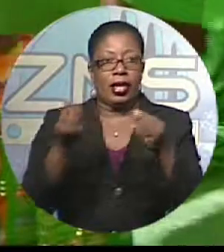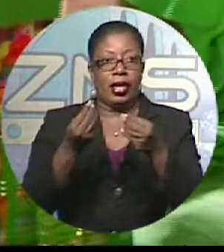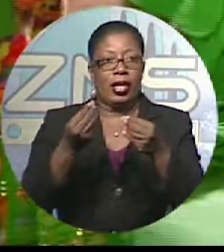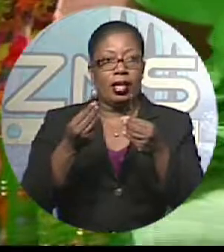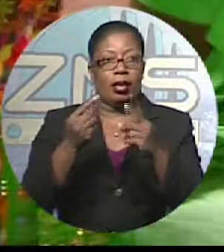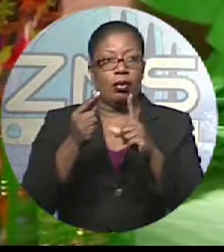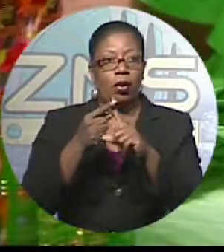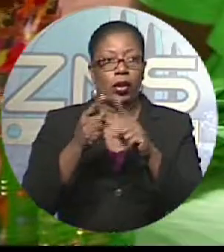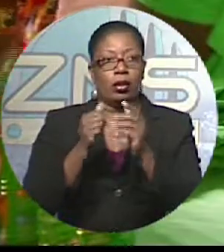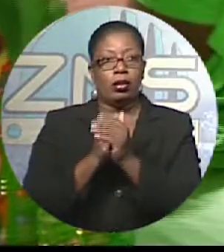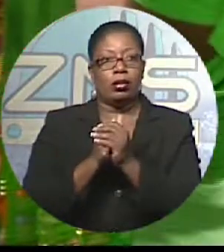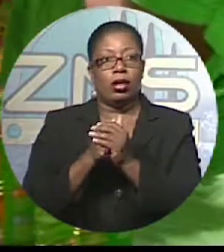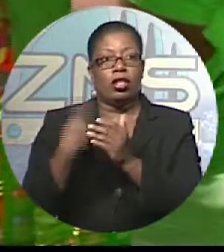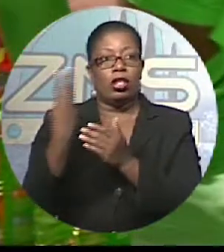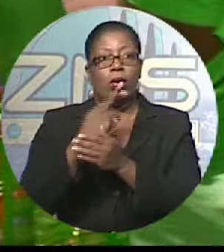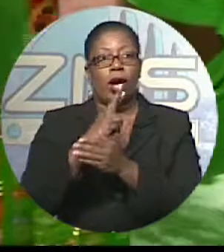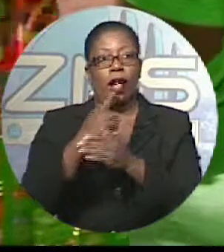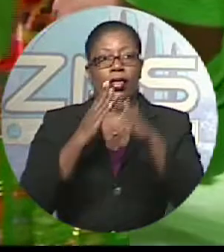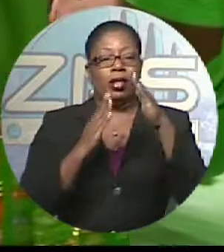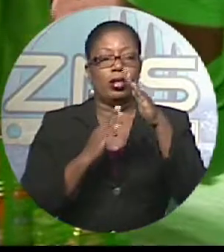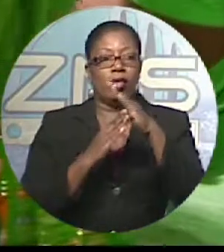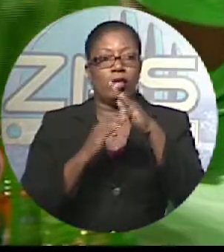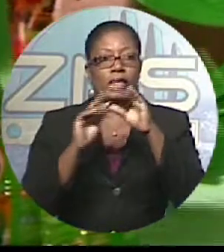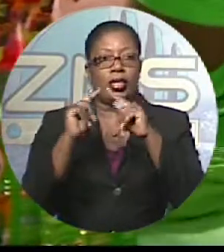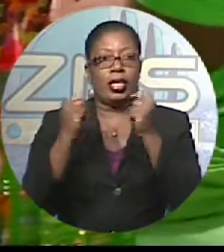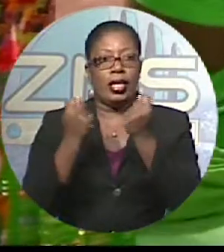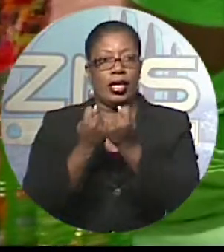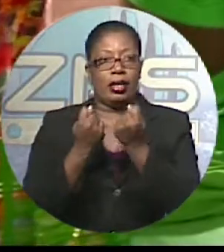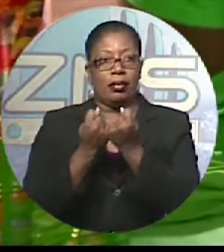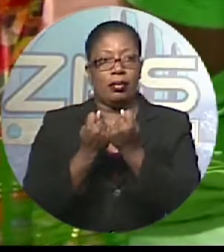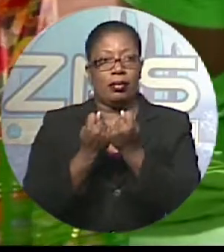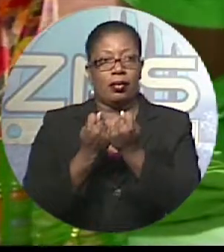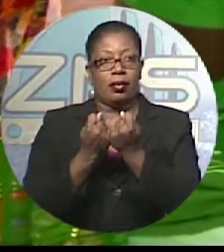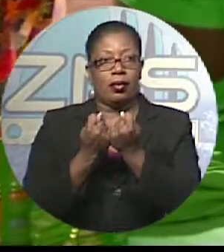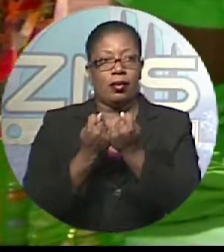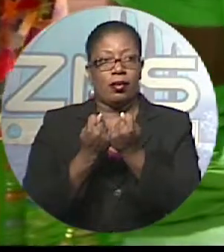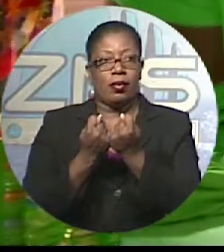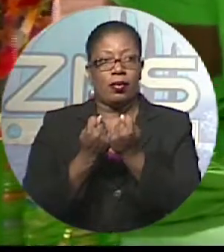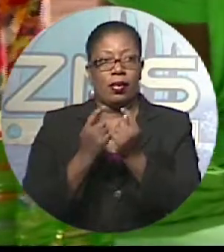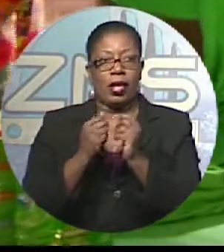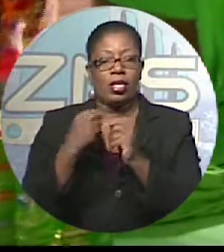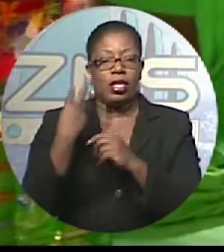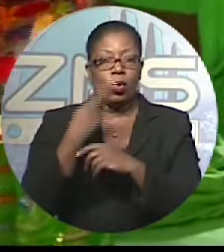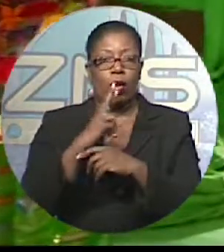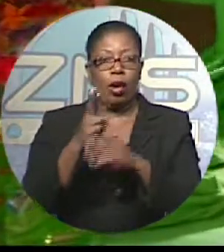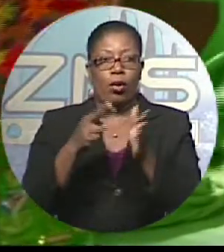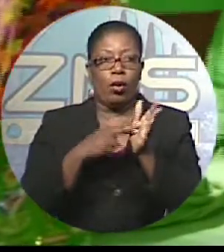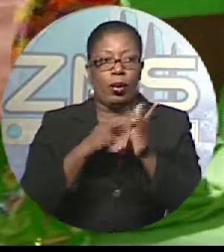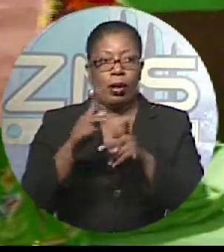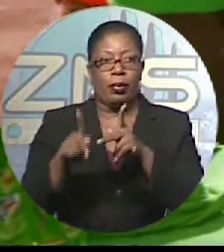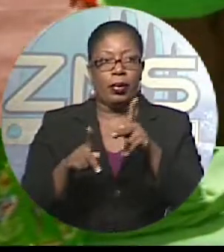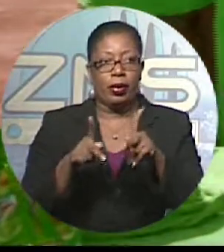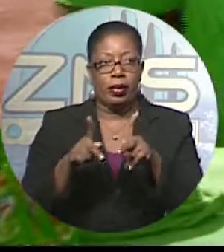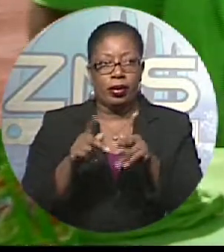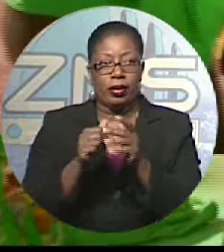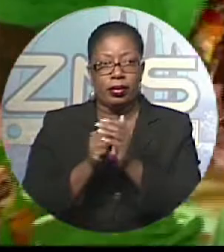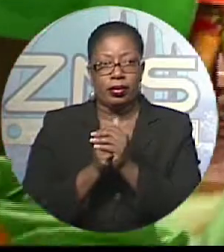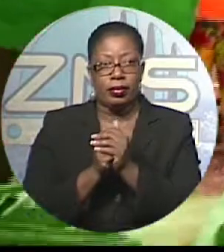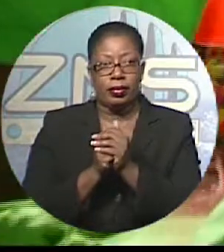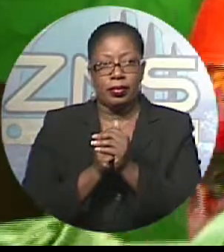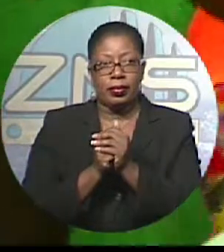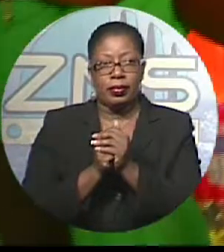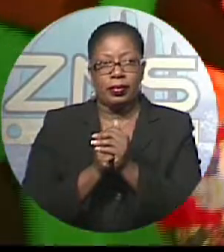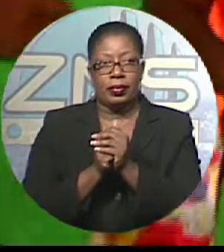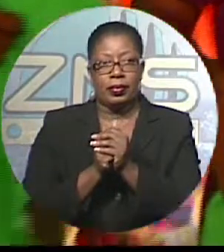in the top 3 that was actually in the competition the entire time. We just want to let you know that we legitimately represent the people. Team Purple, Team